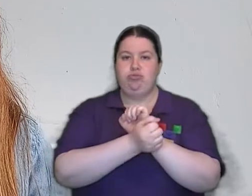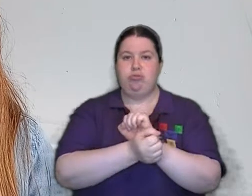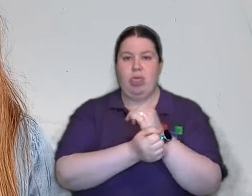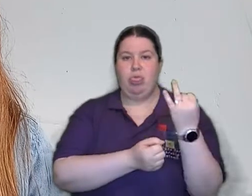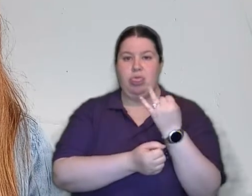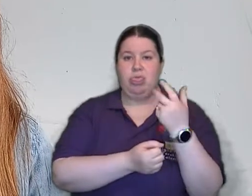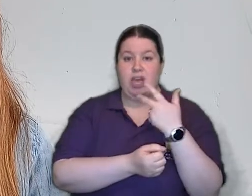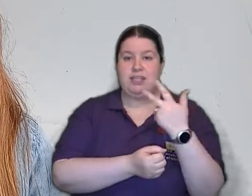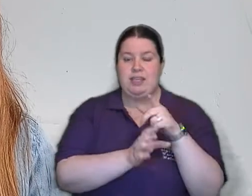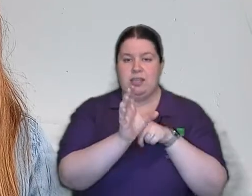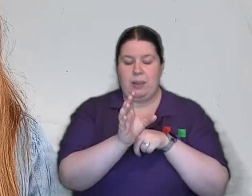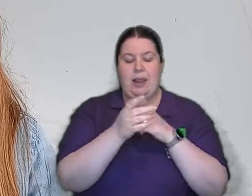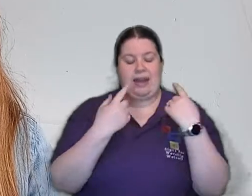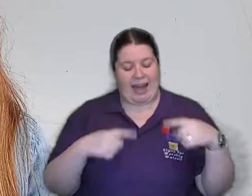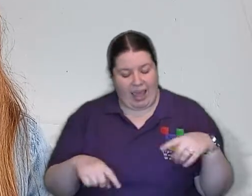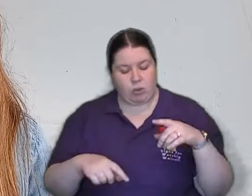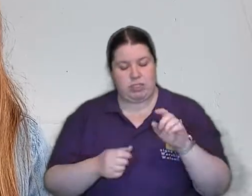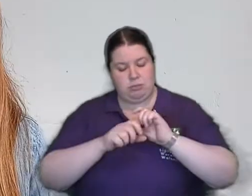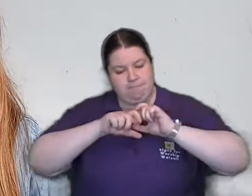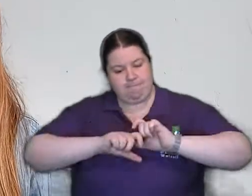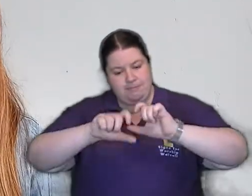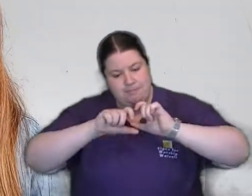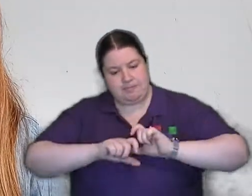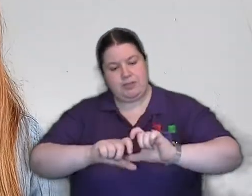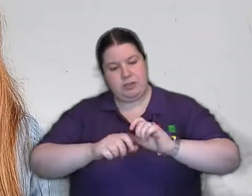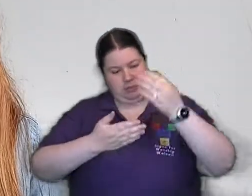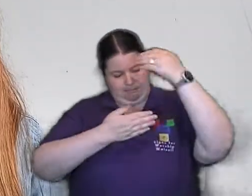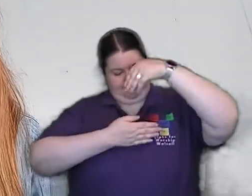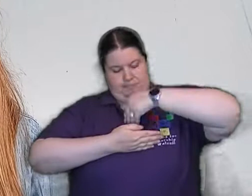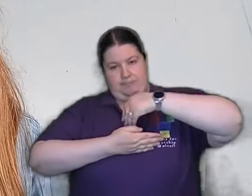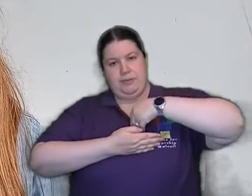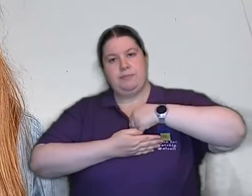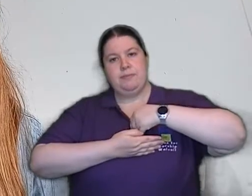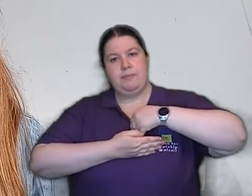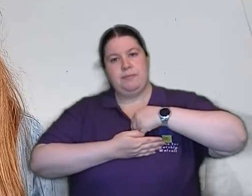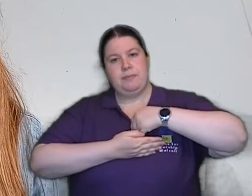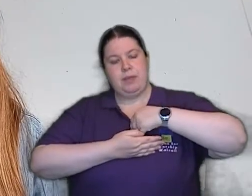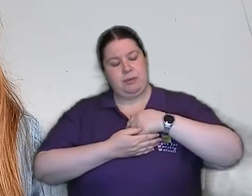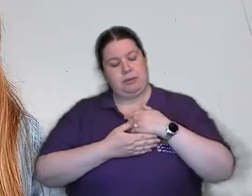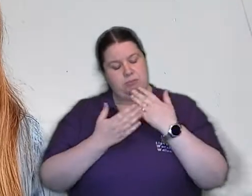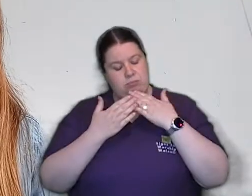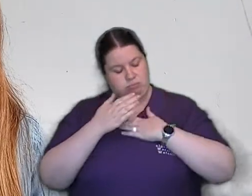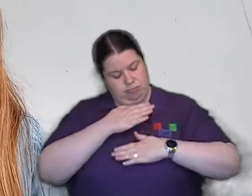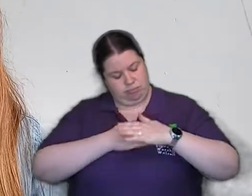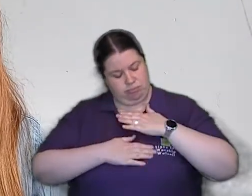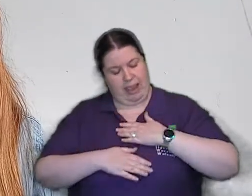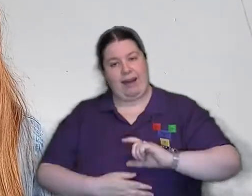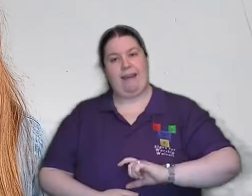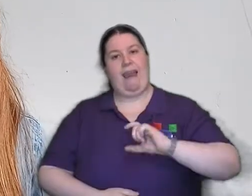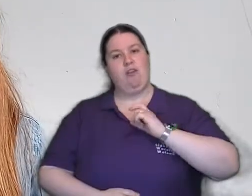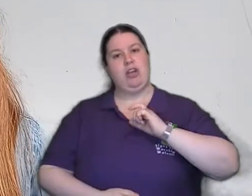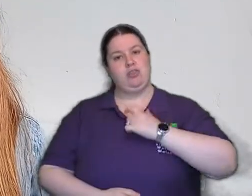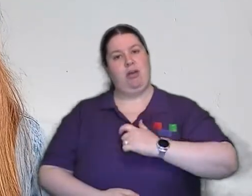prison after being a slave had allowed perseverance to do a work in Joseph that meant he had